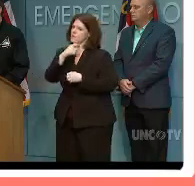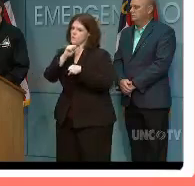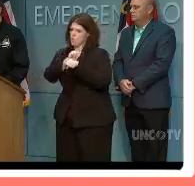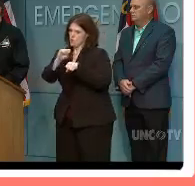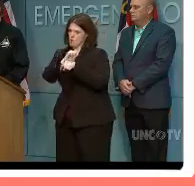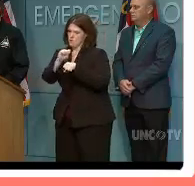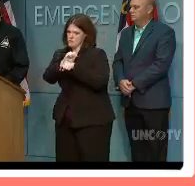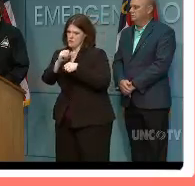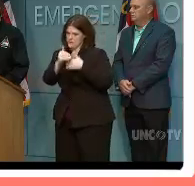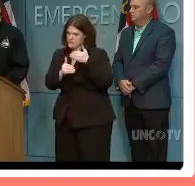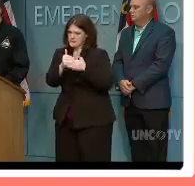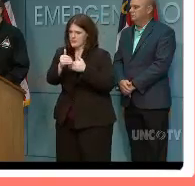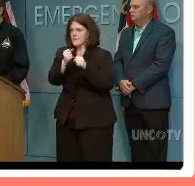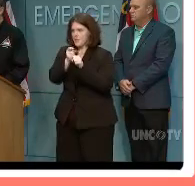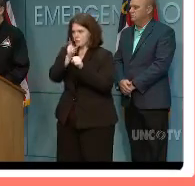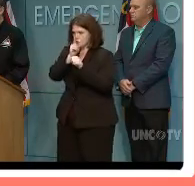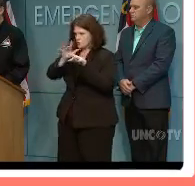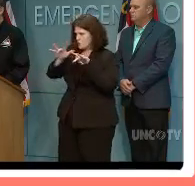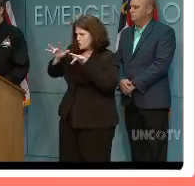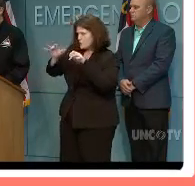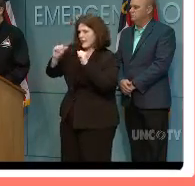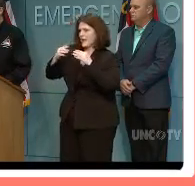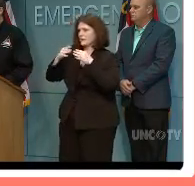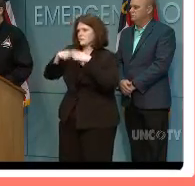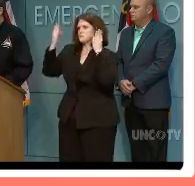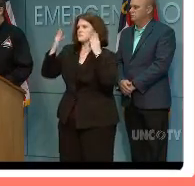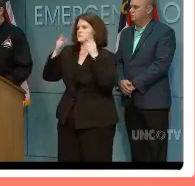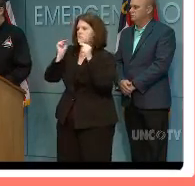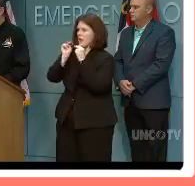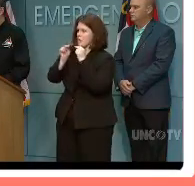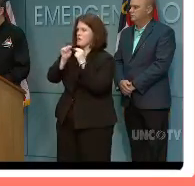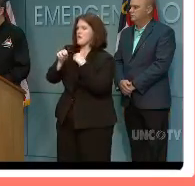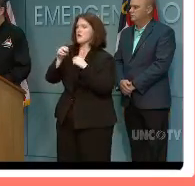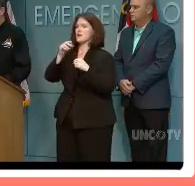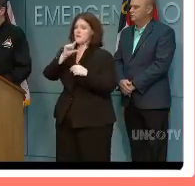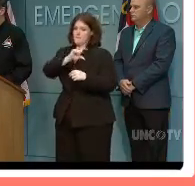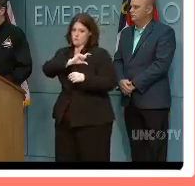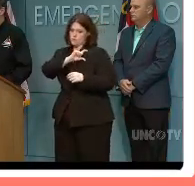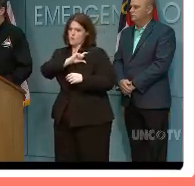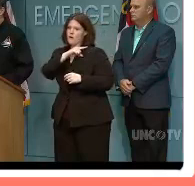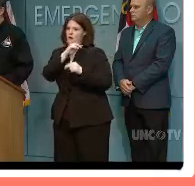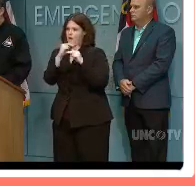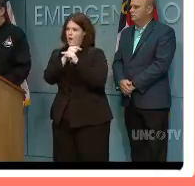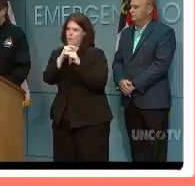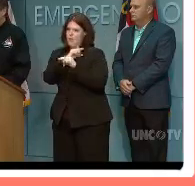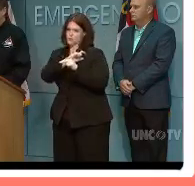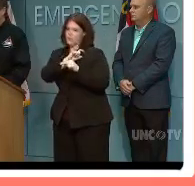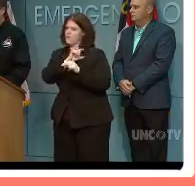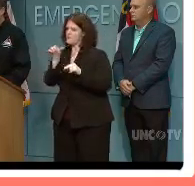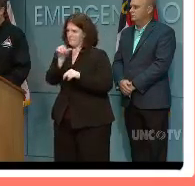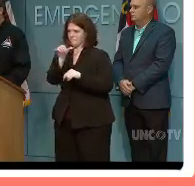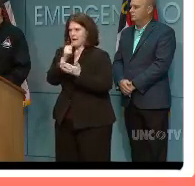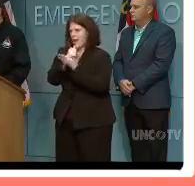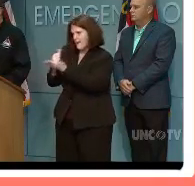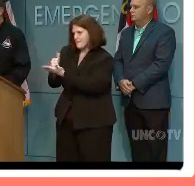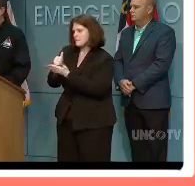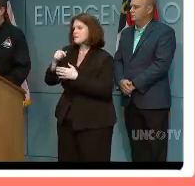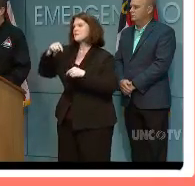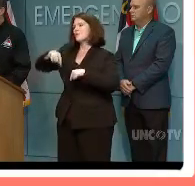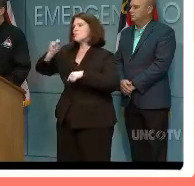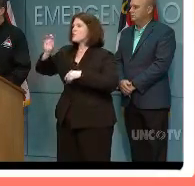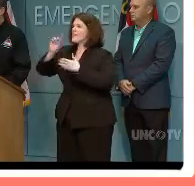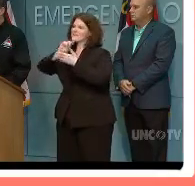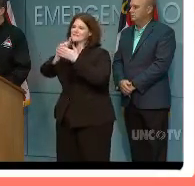working to make sure that that happens, along with our highway patrol. I think our highway system is